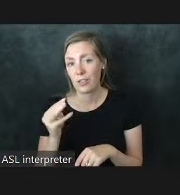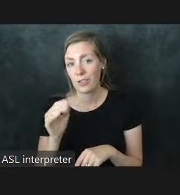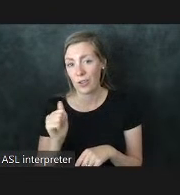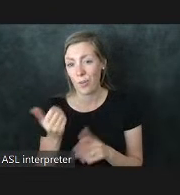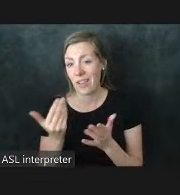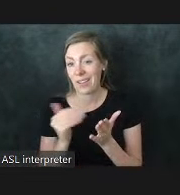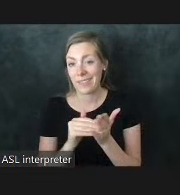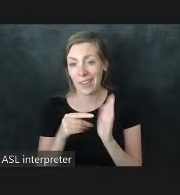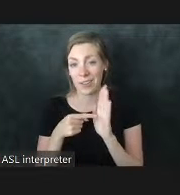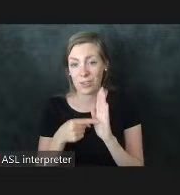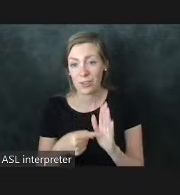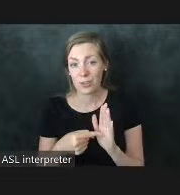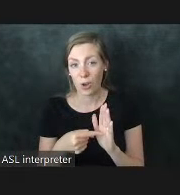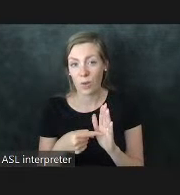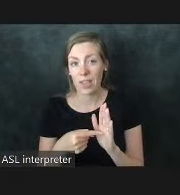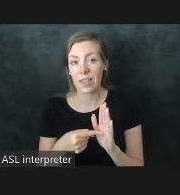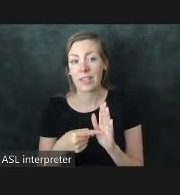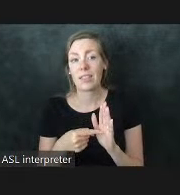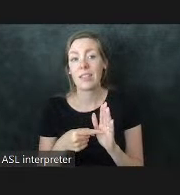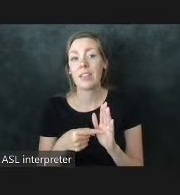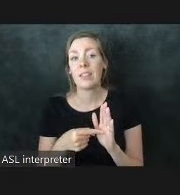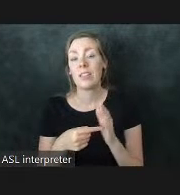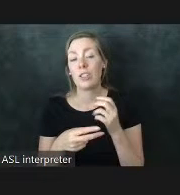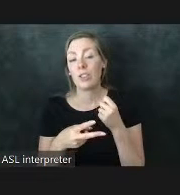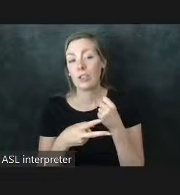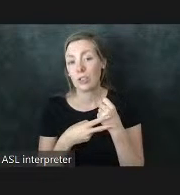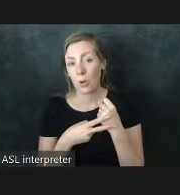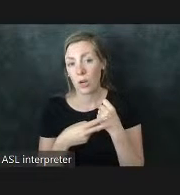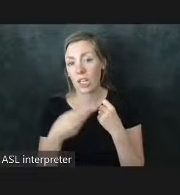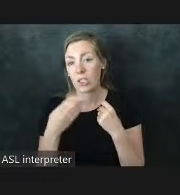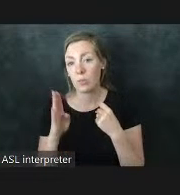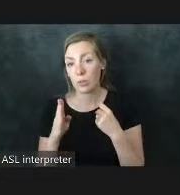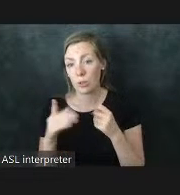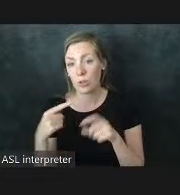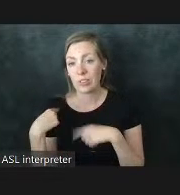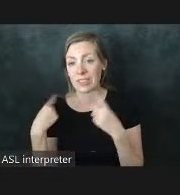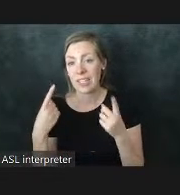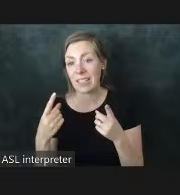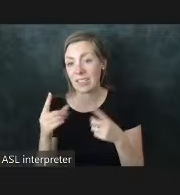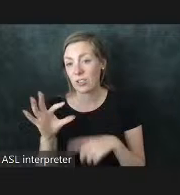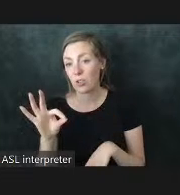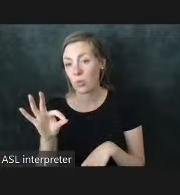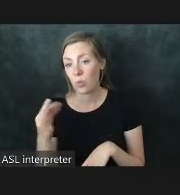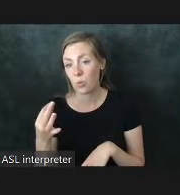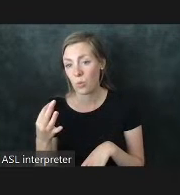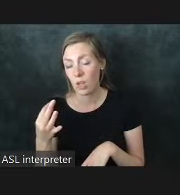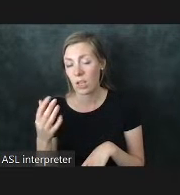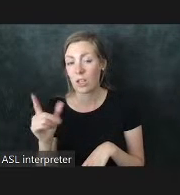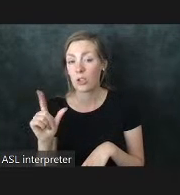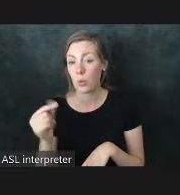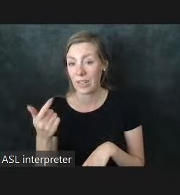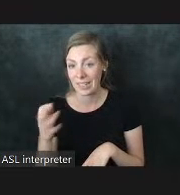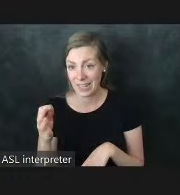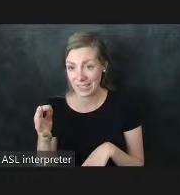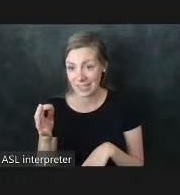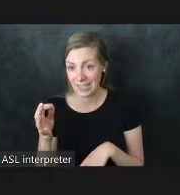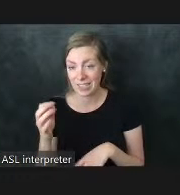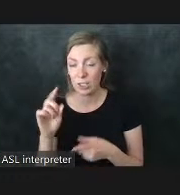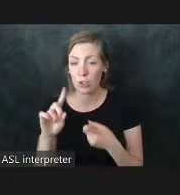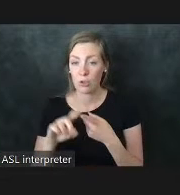Mendoza? Showing Otra vez storage blue line since fall of 2019 hasta this year, and then